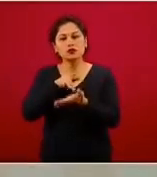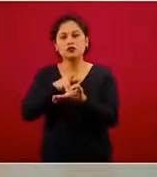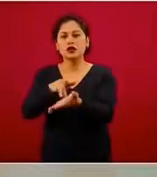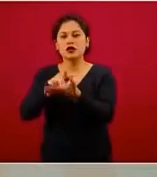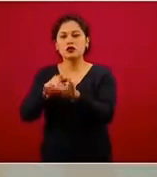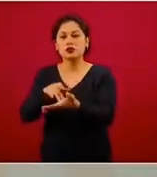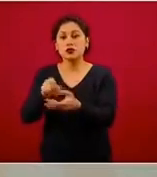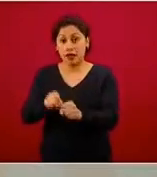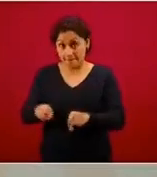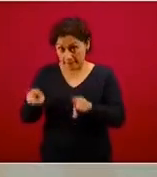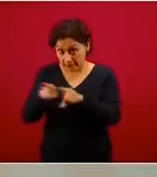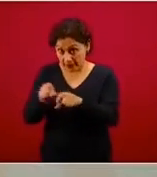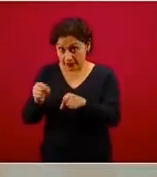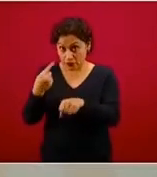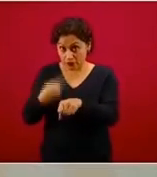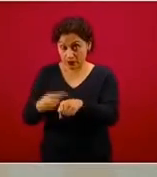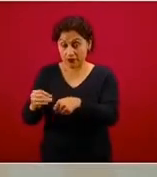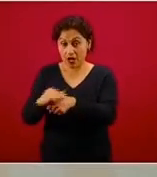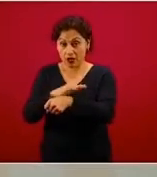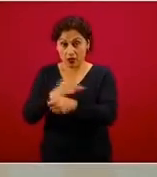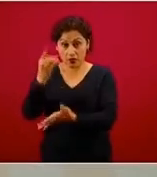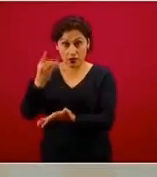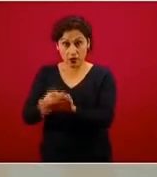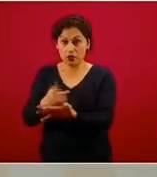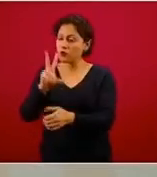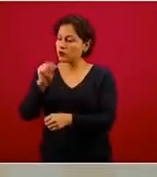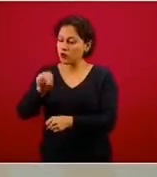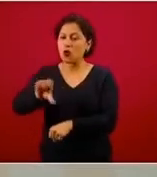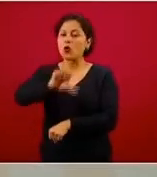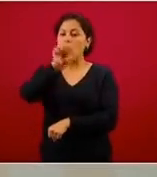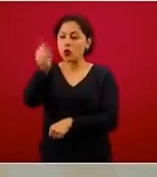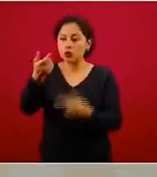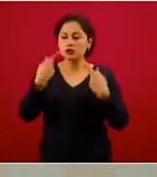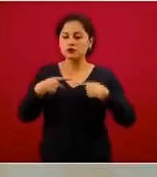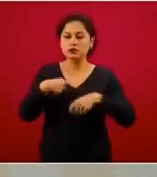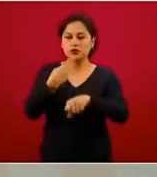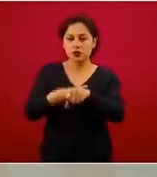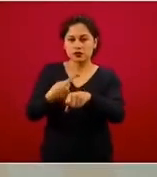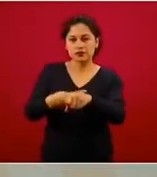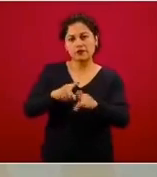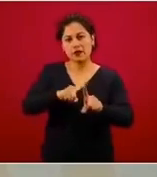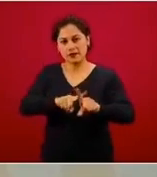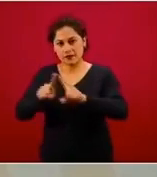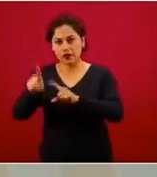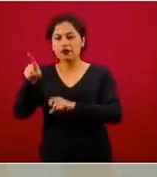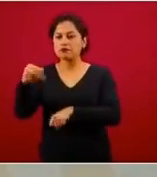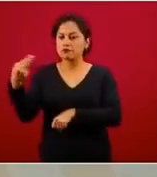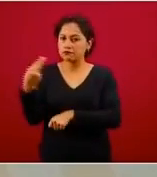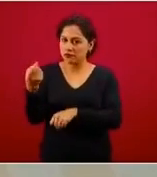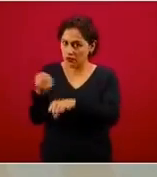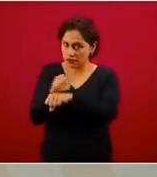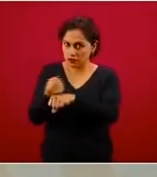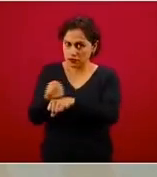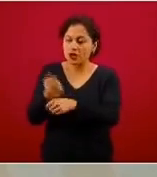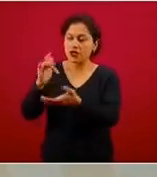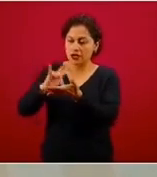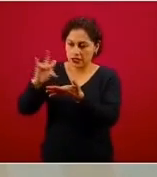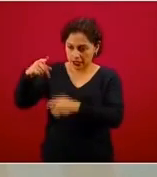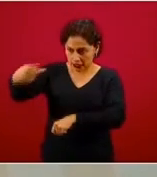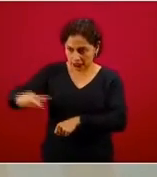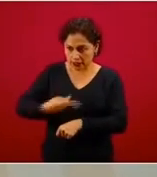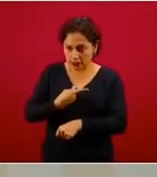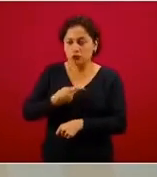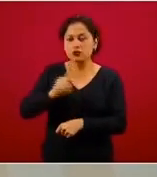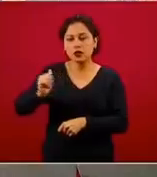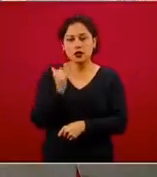have blood for many treatments that have nothing to do with COVID. It's very important for us to have blood. So please, I would like